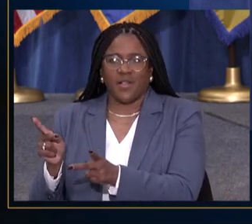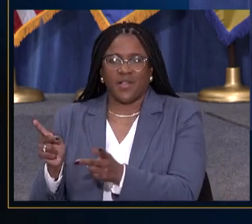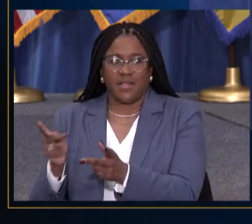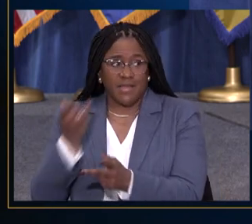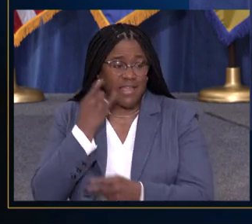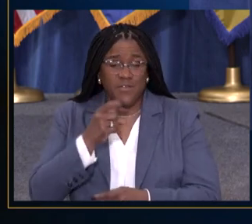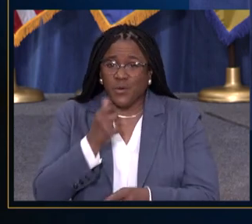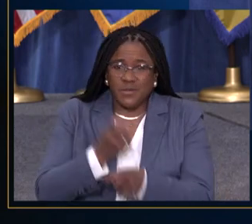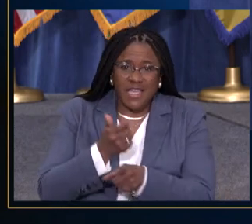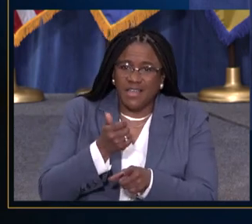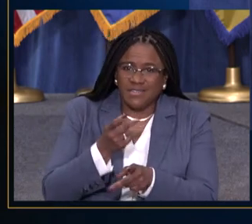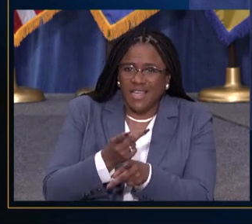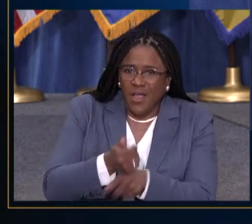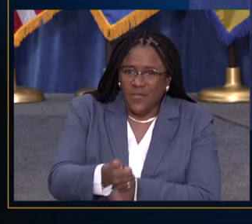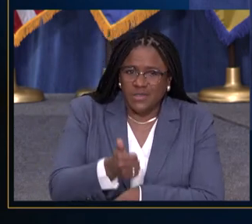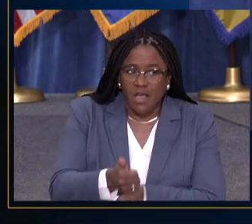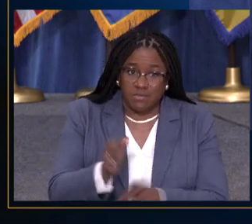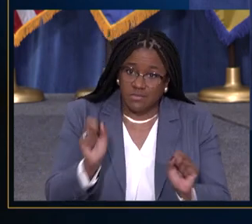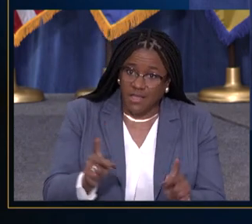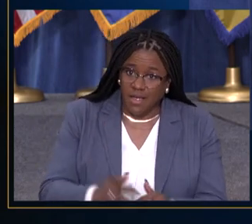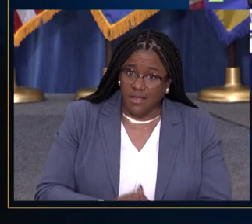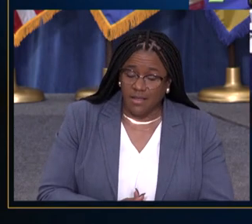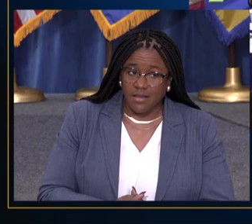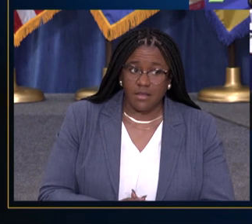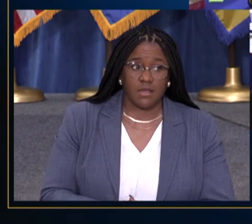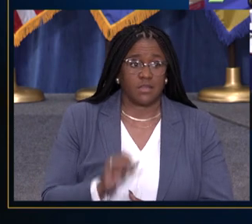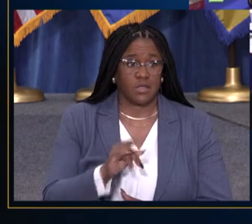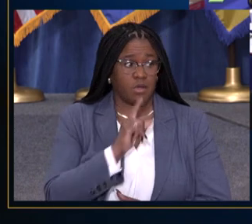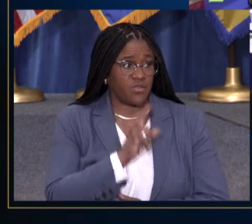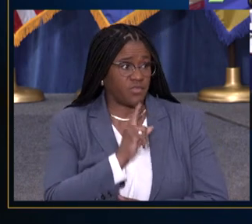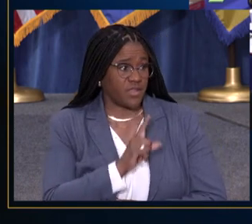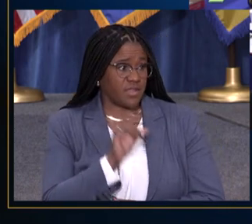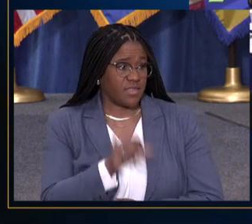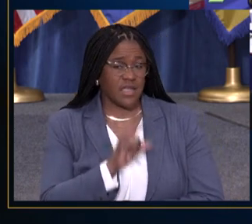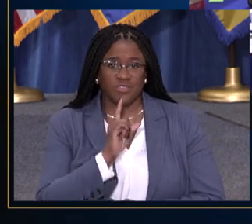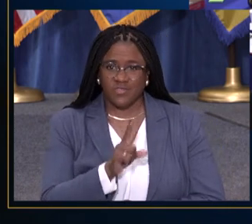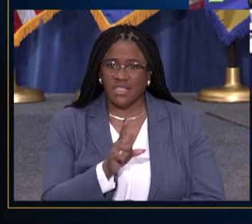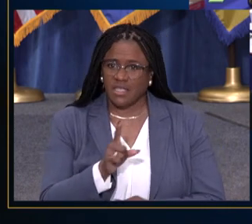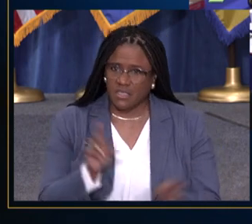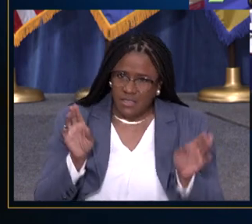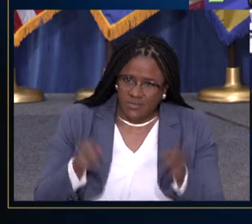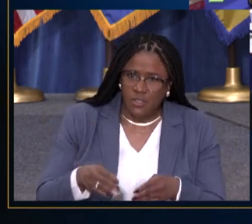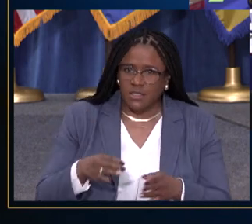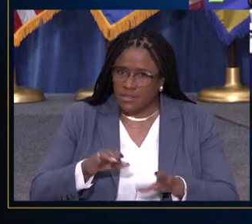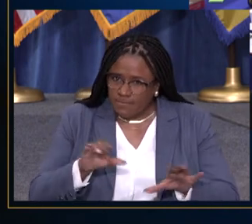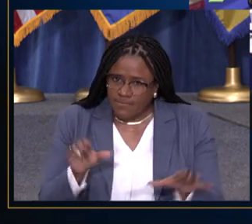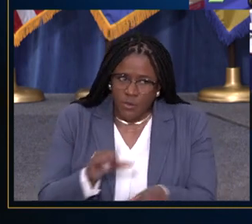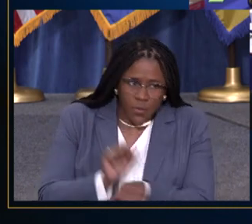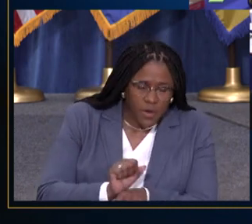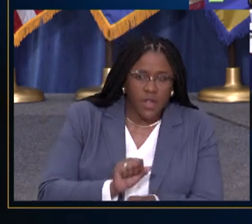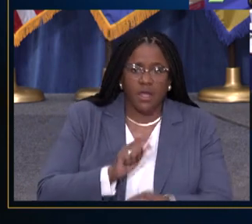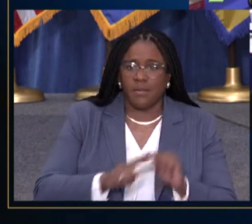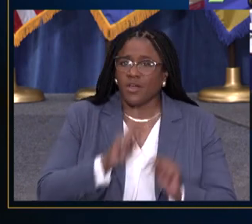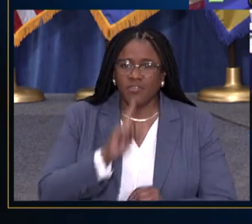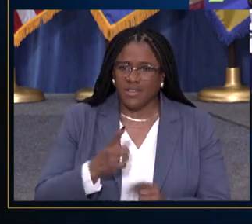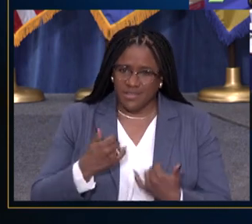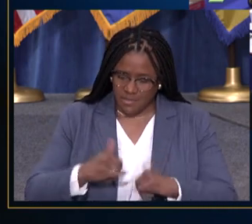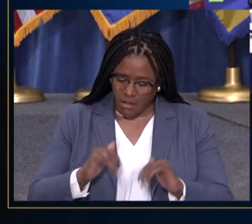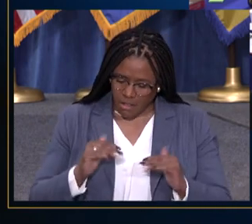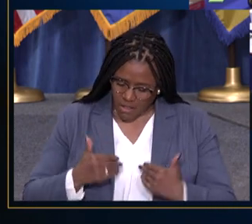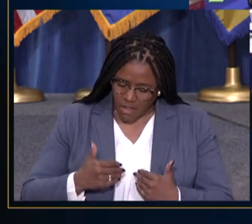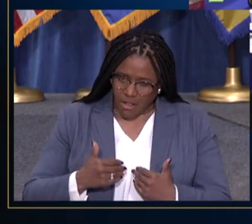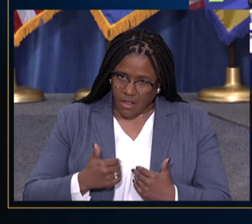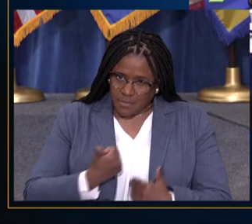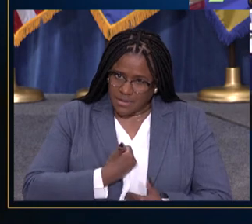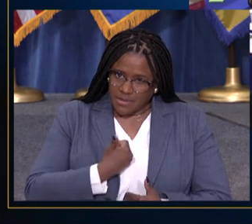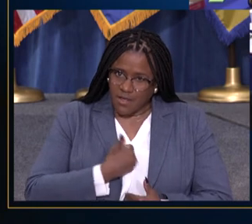if you aren't taking care of yourselves, okay? So just lean in, do the work, but this your physical health, this